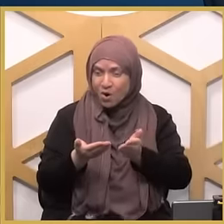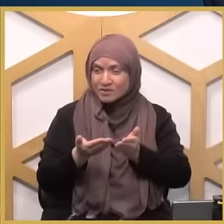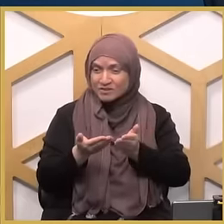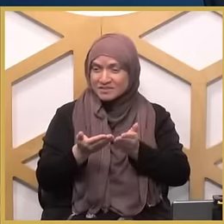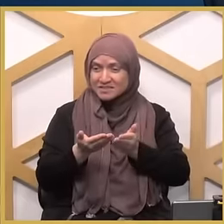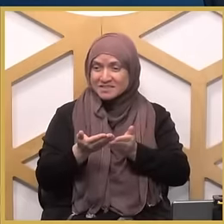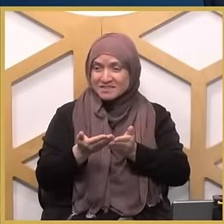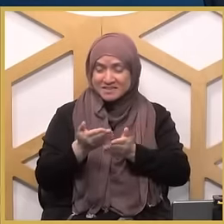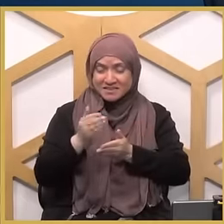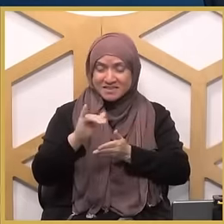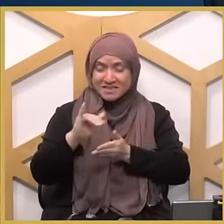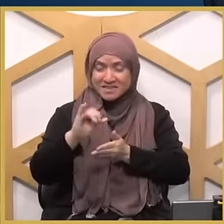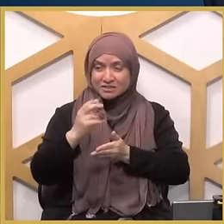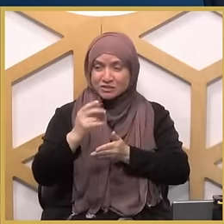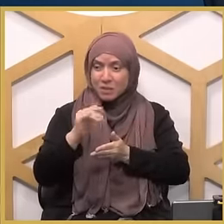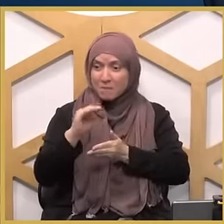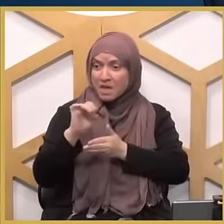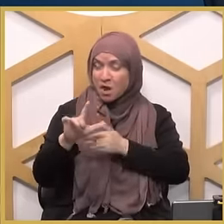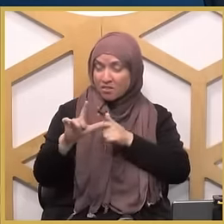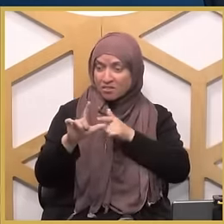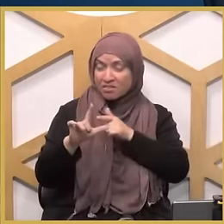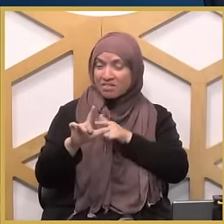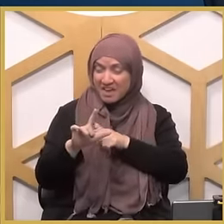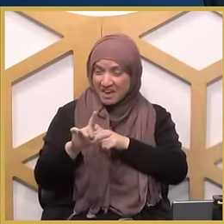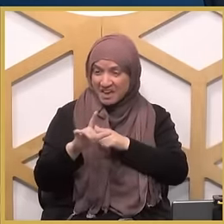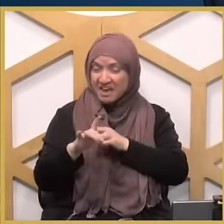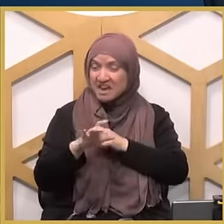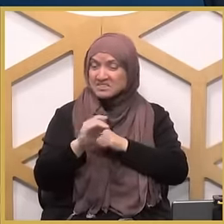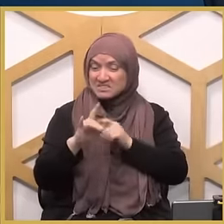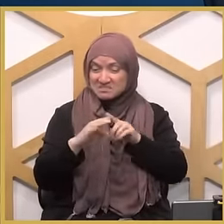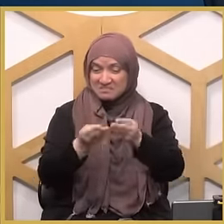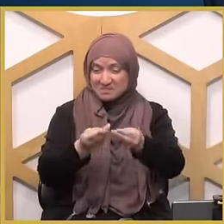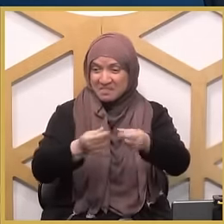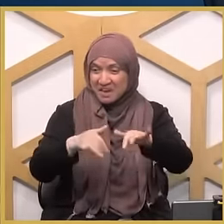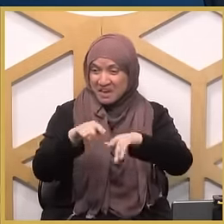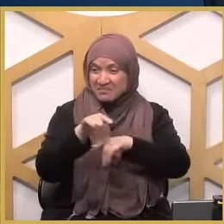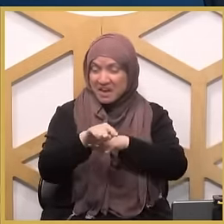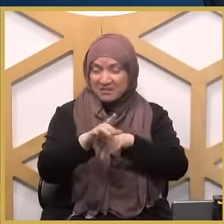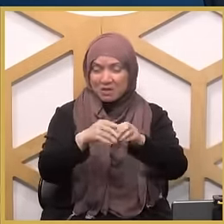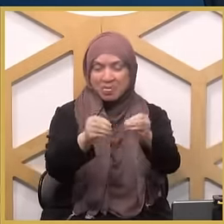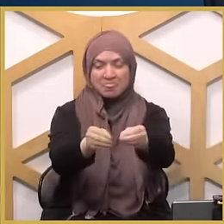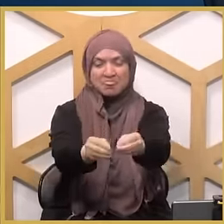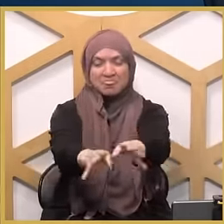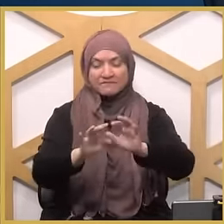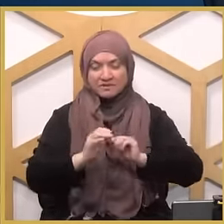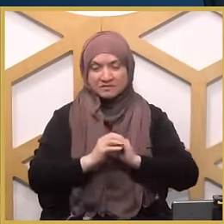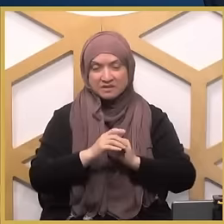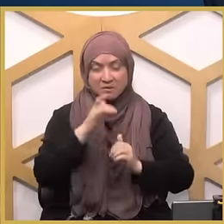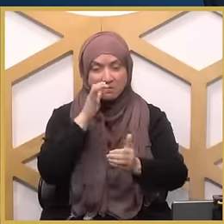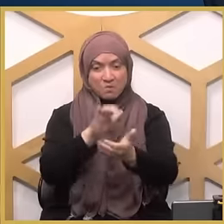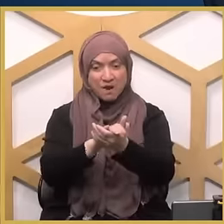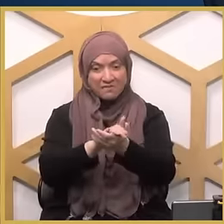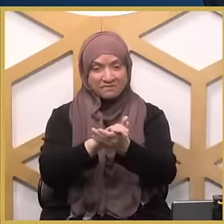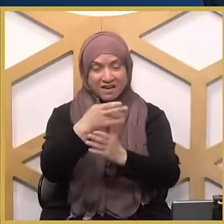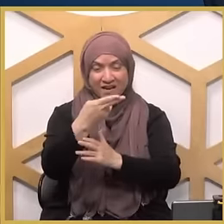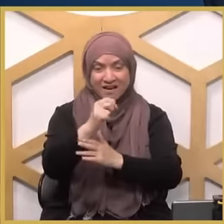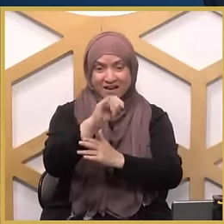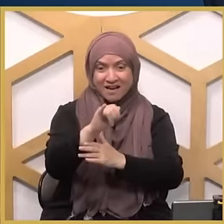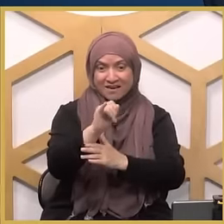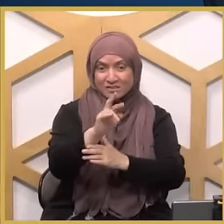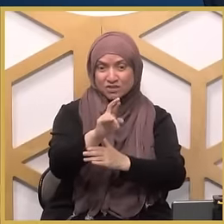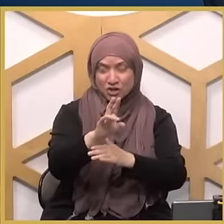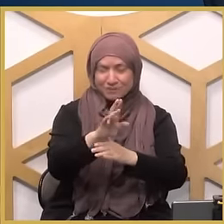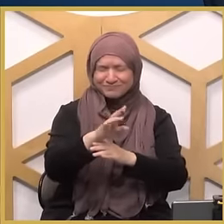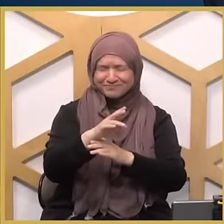wa ta'ala. She said, just go ahead, Allah will take care of us. And then as he was going back and forth to check on his child, subhanAllah,